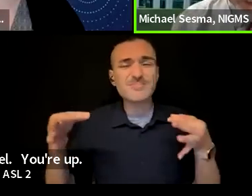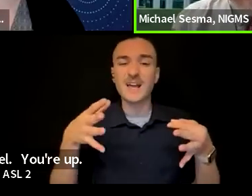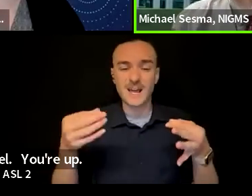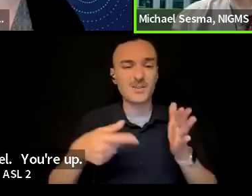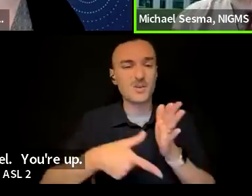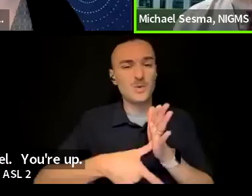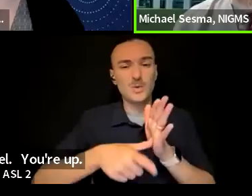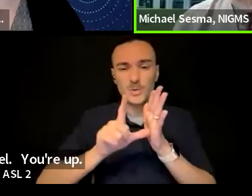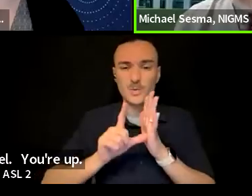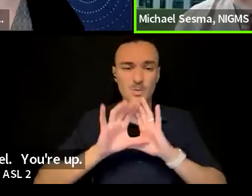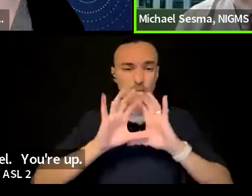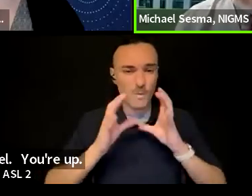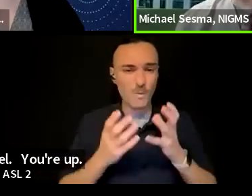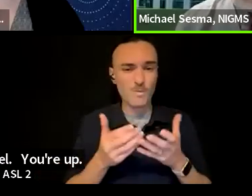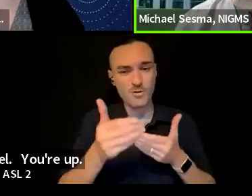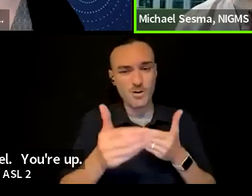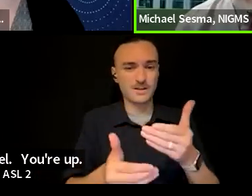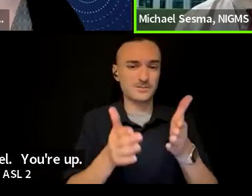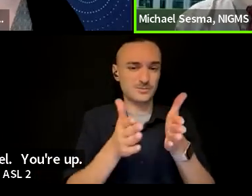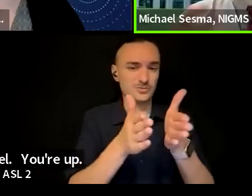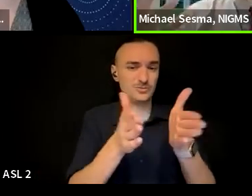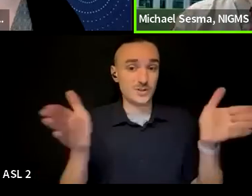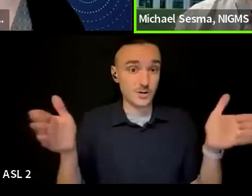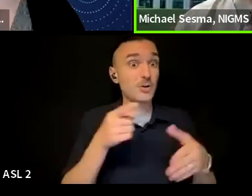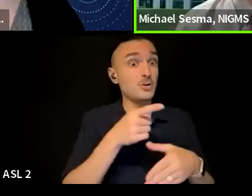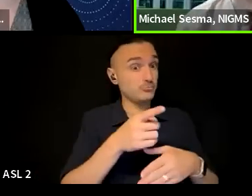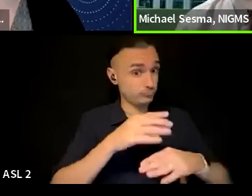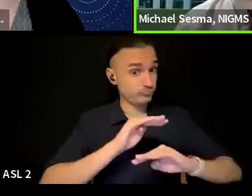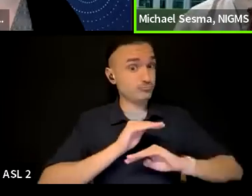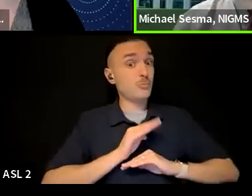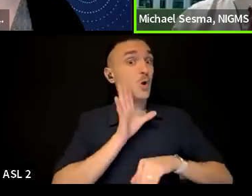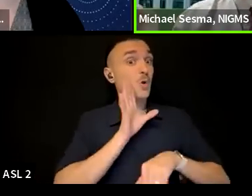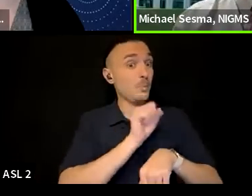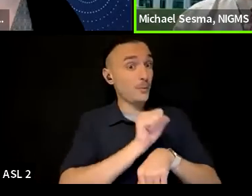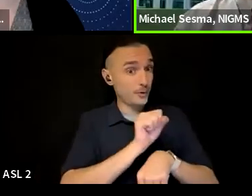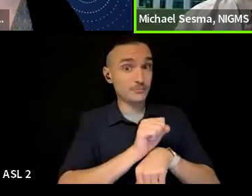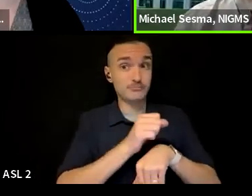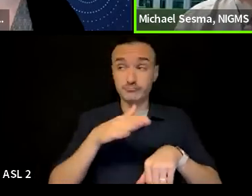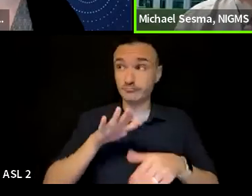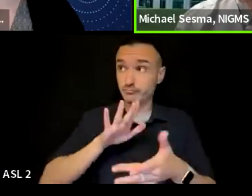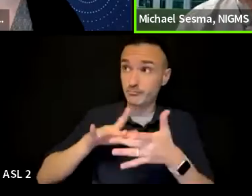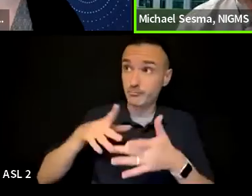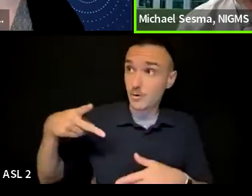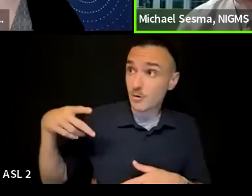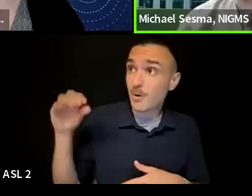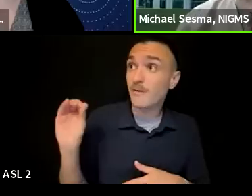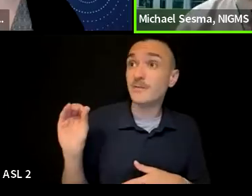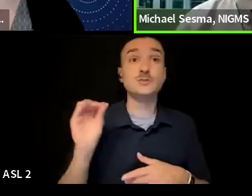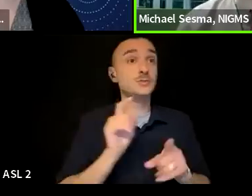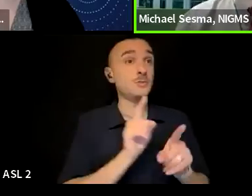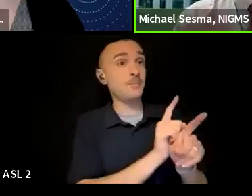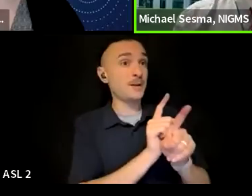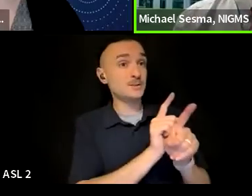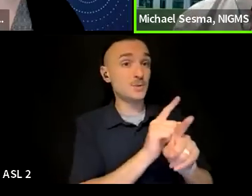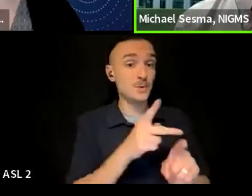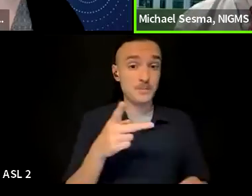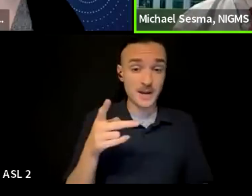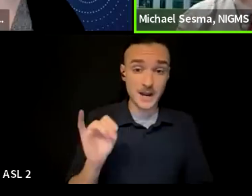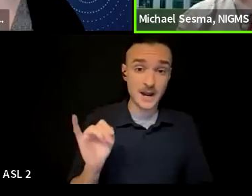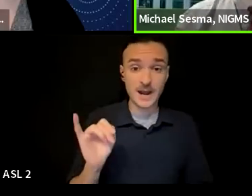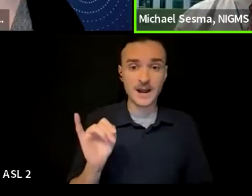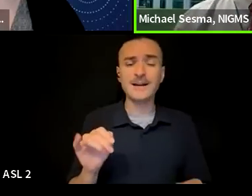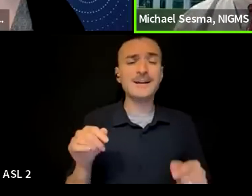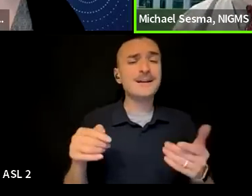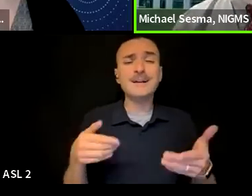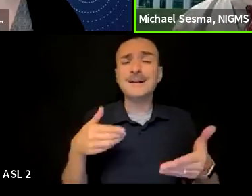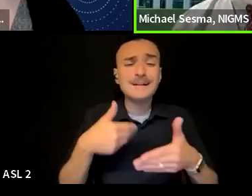least generally. You've done your homework. You've talked to your program officer. You've talked to your mentor, your PI. None of this matters if